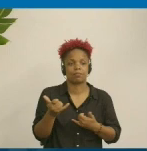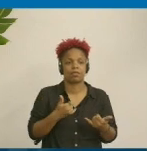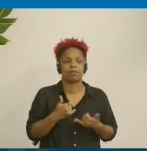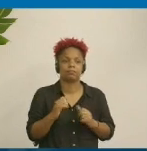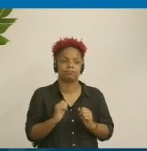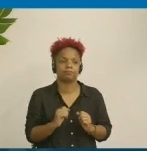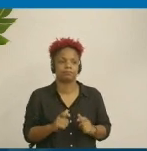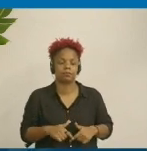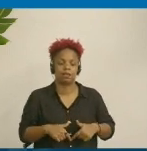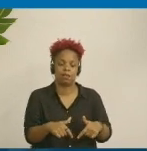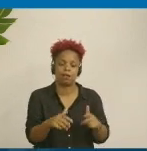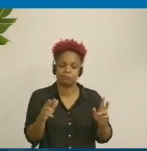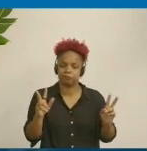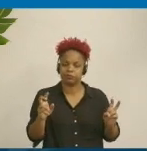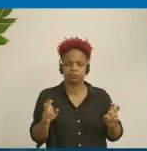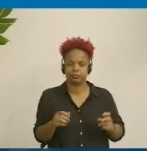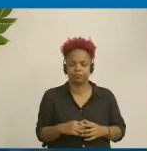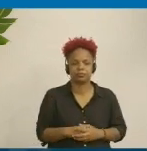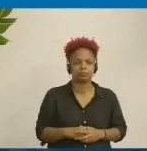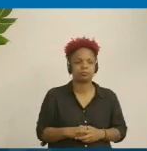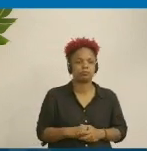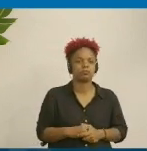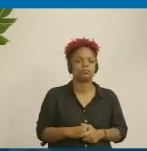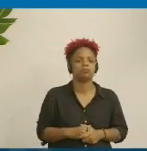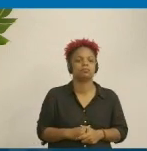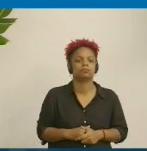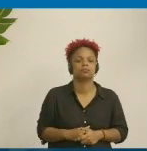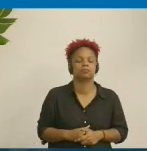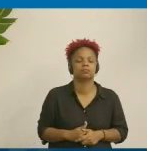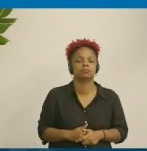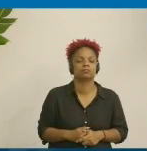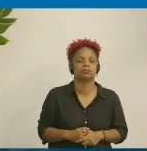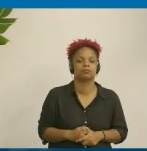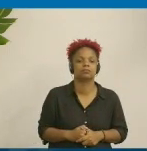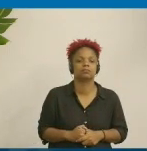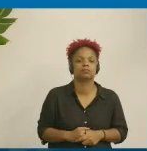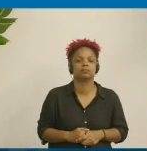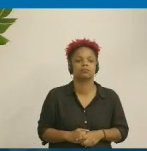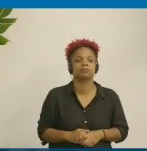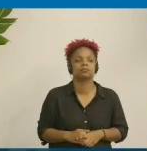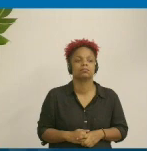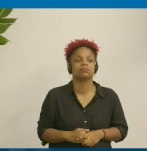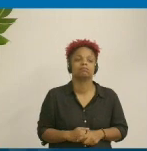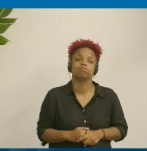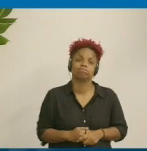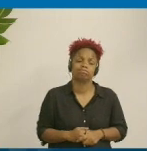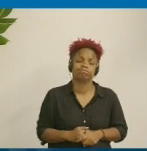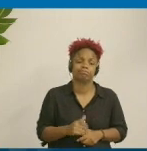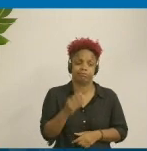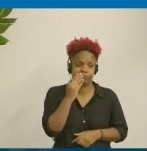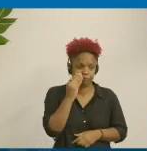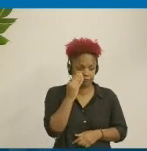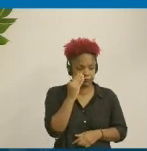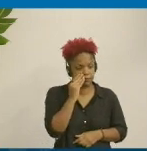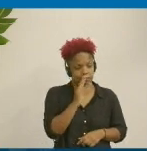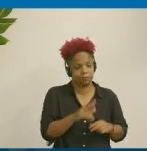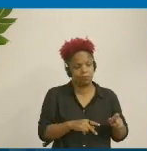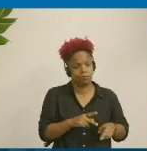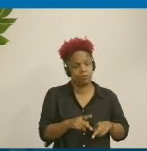this bad health, they would still be like infected and die. So we decided to do the opposite.